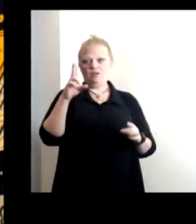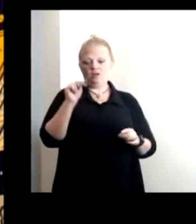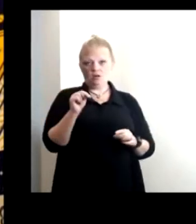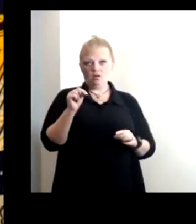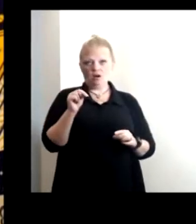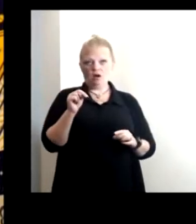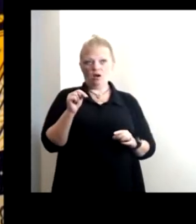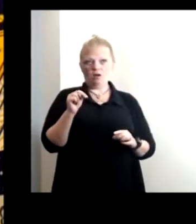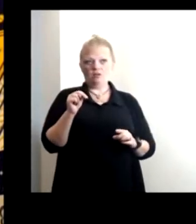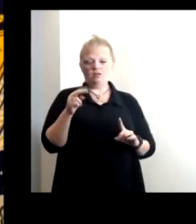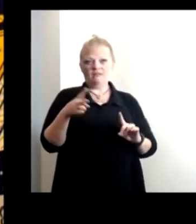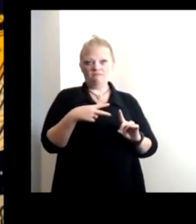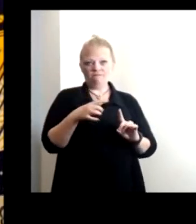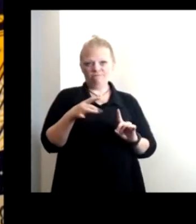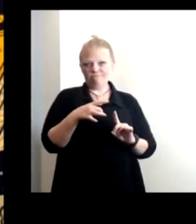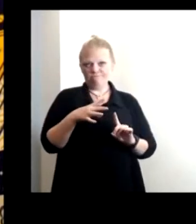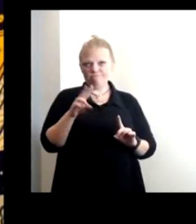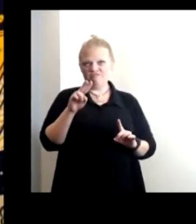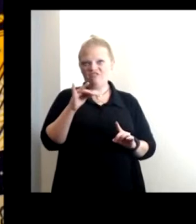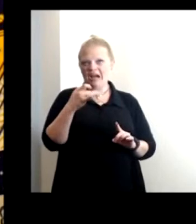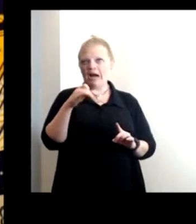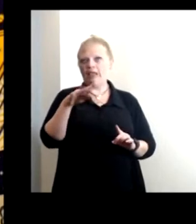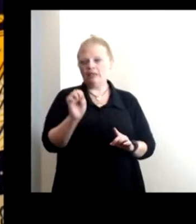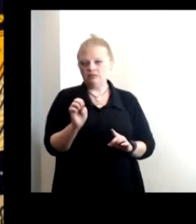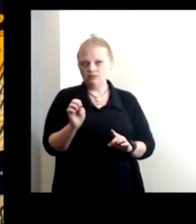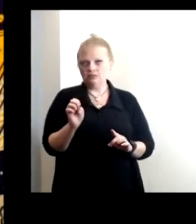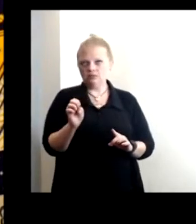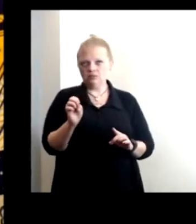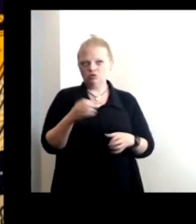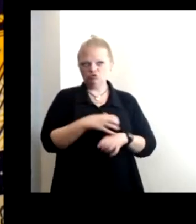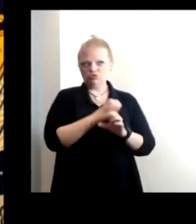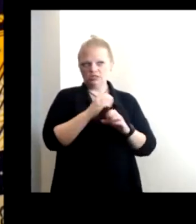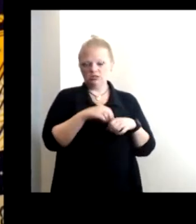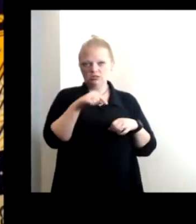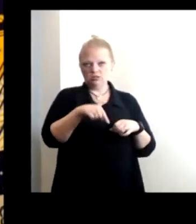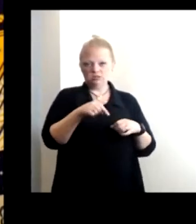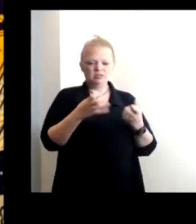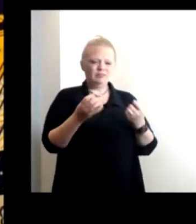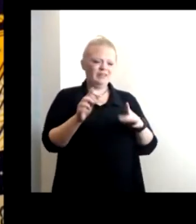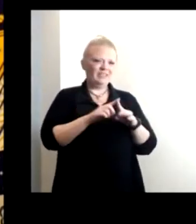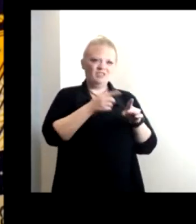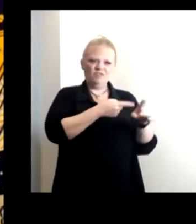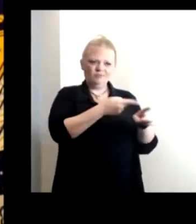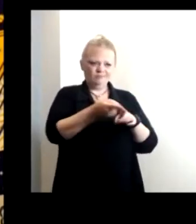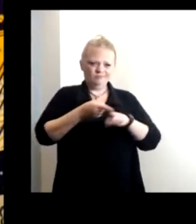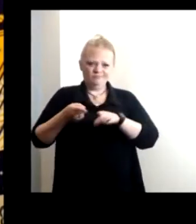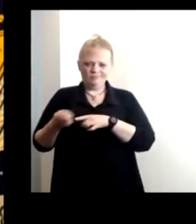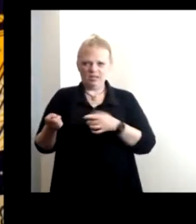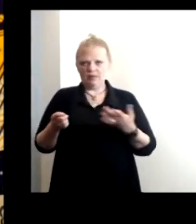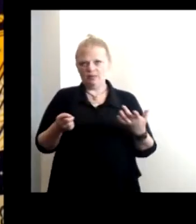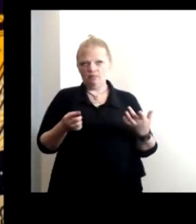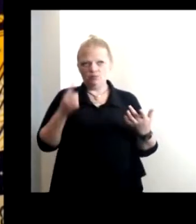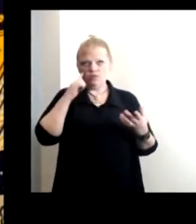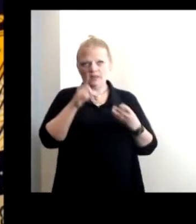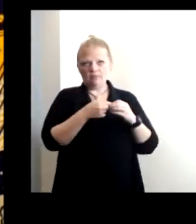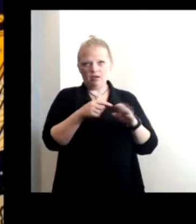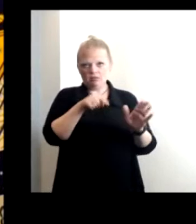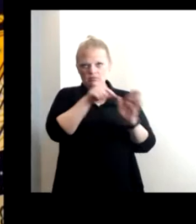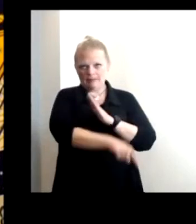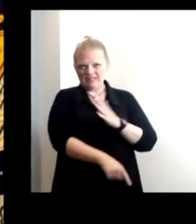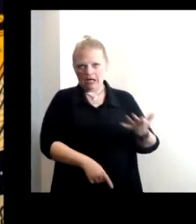health crisis in Erie County. Gun violence has many different aspects to it. Of course, the major one that people think about is